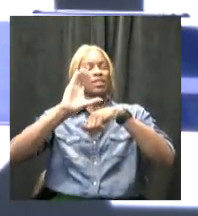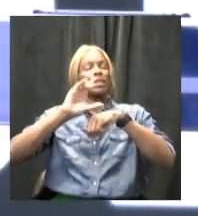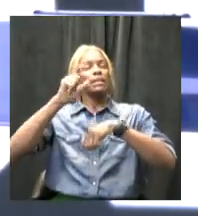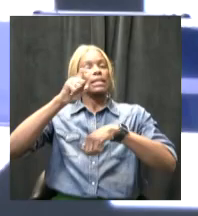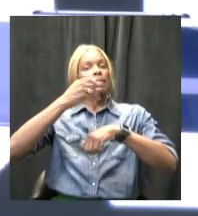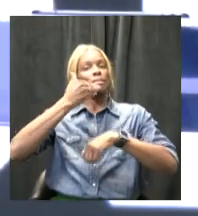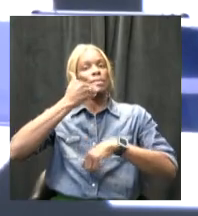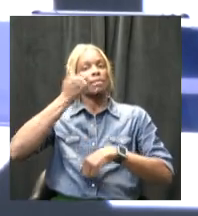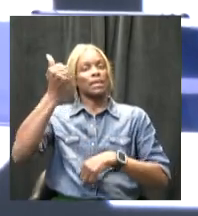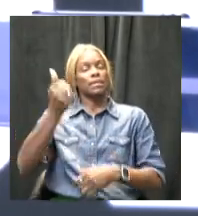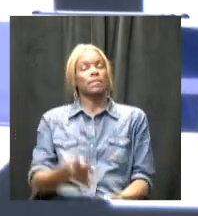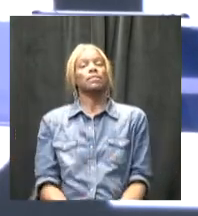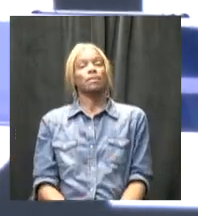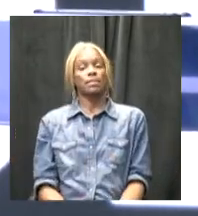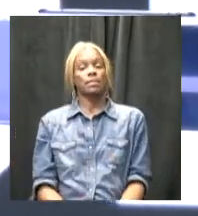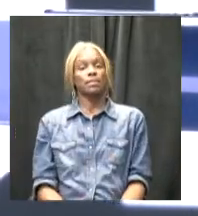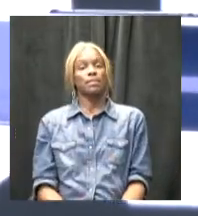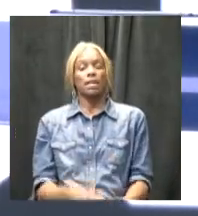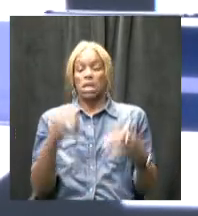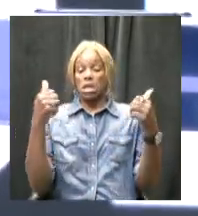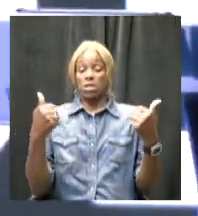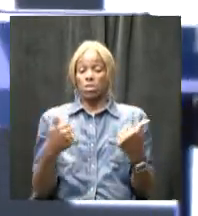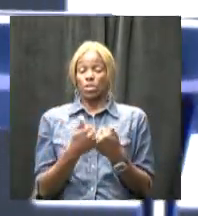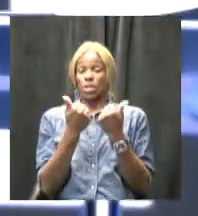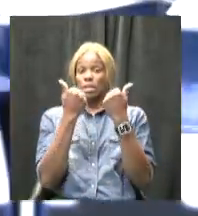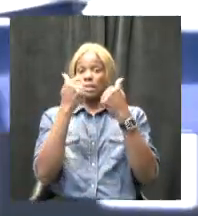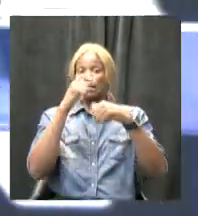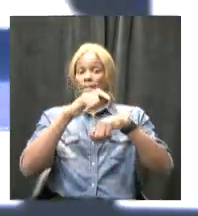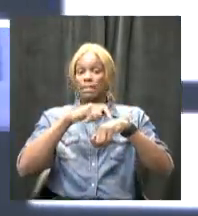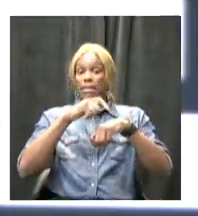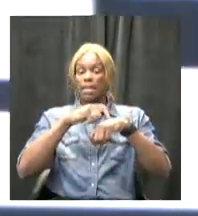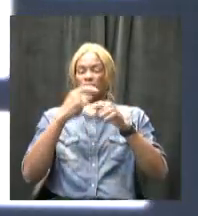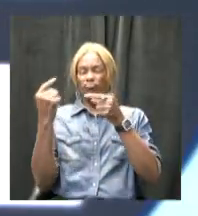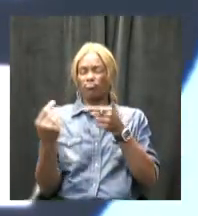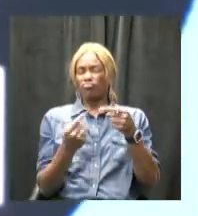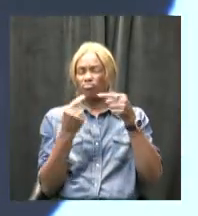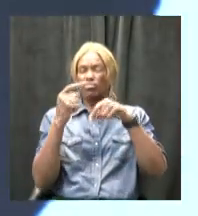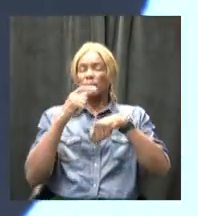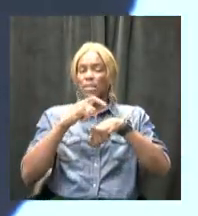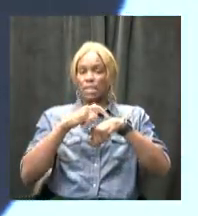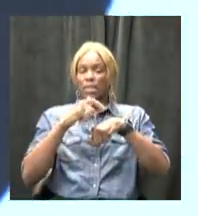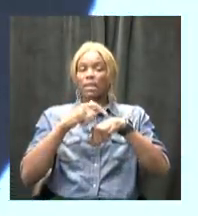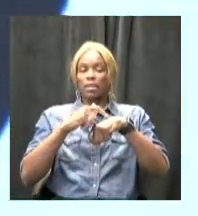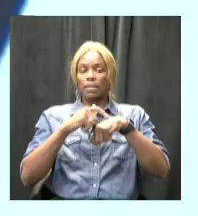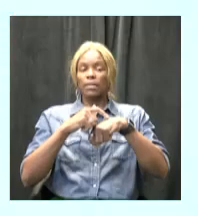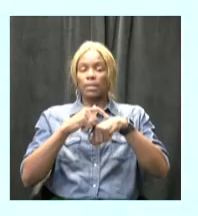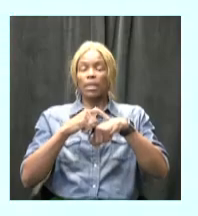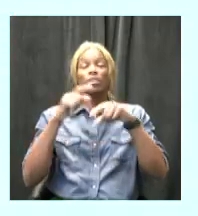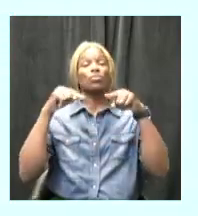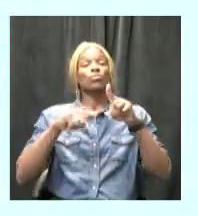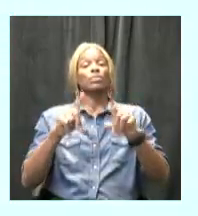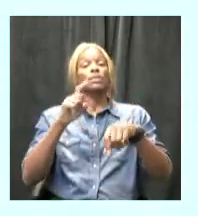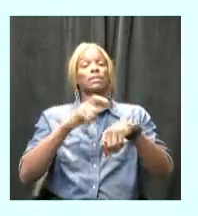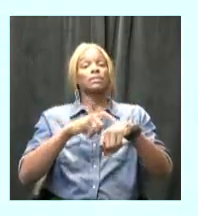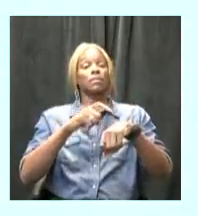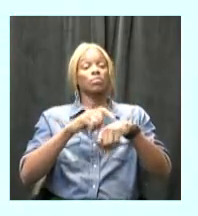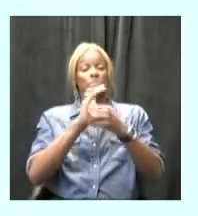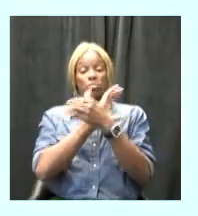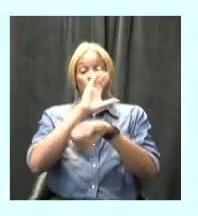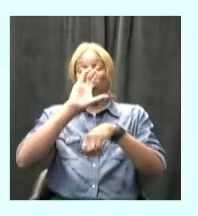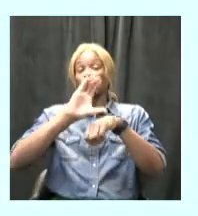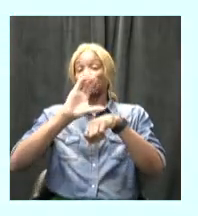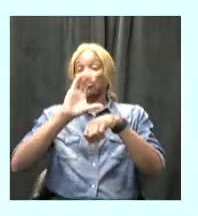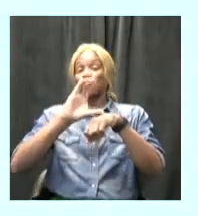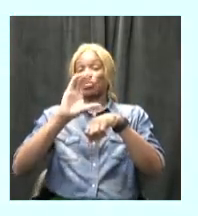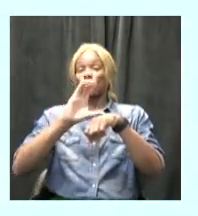best. In challenging times, in difficult times, it's in those very moments where there, the church of